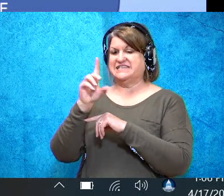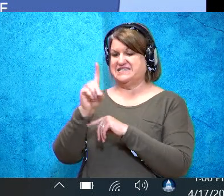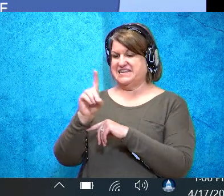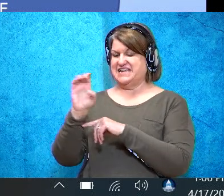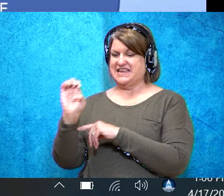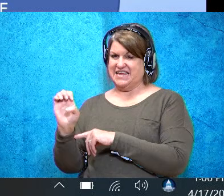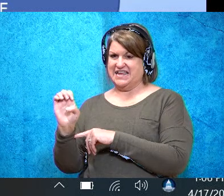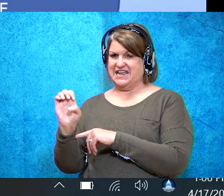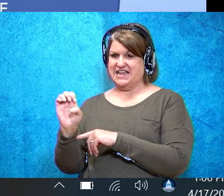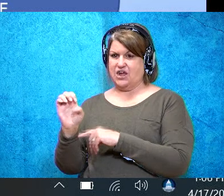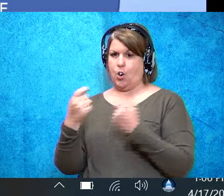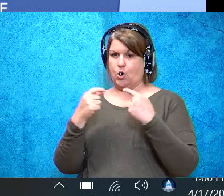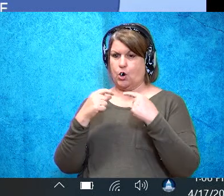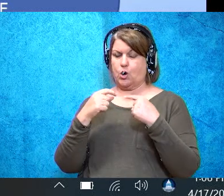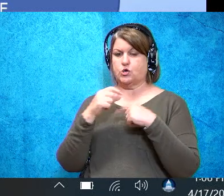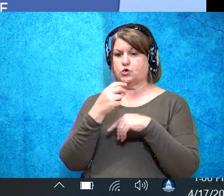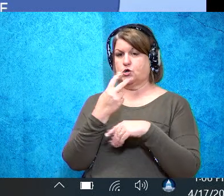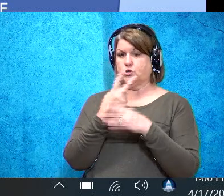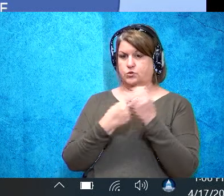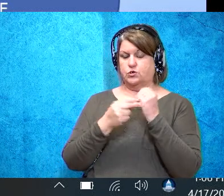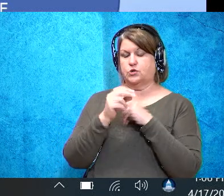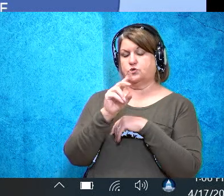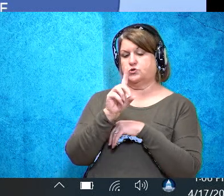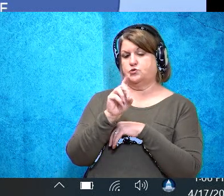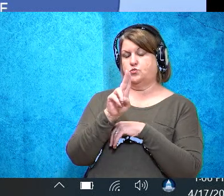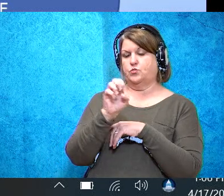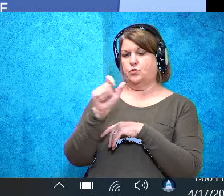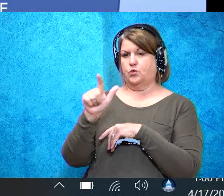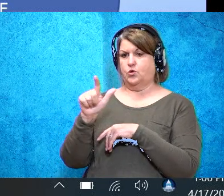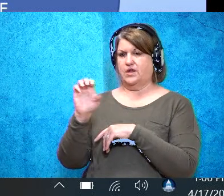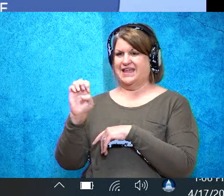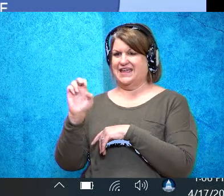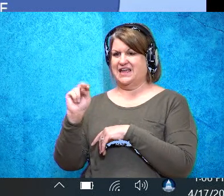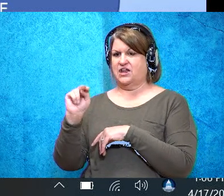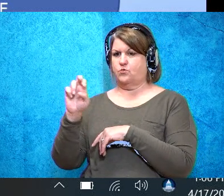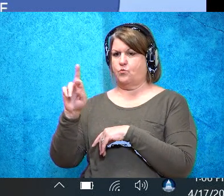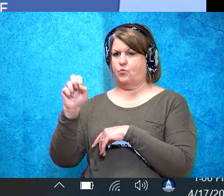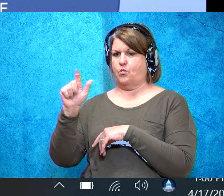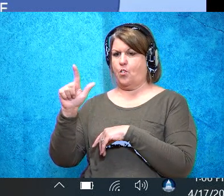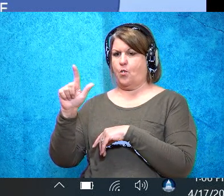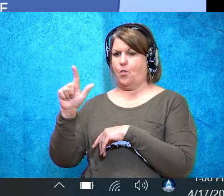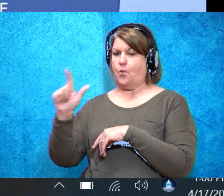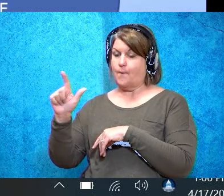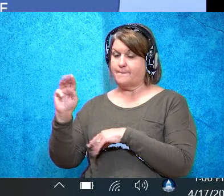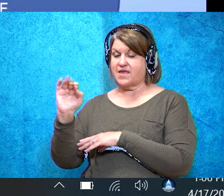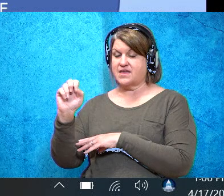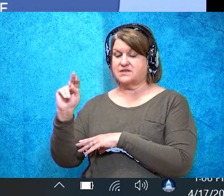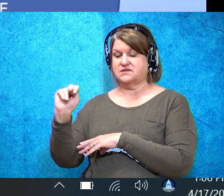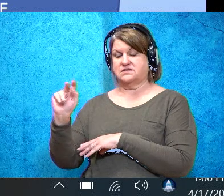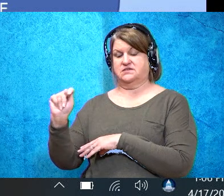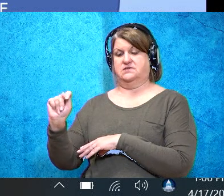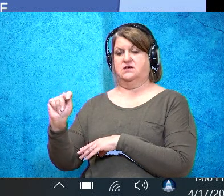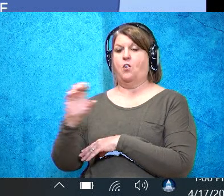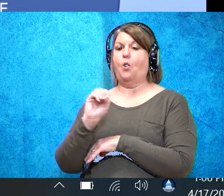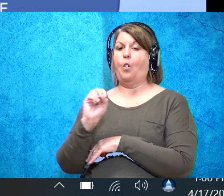or dual enrollment, or international baccalaureate, which is IB. So again, you would need a total of 4 English